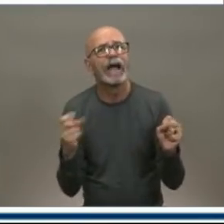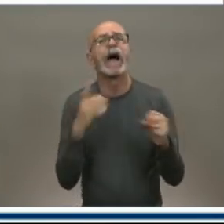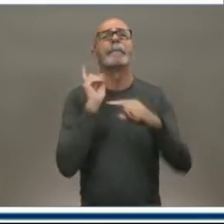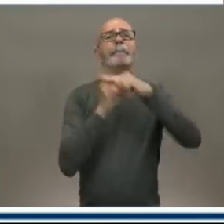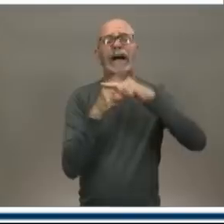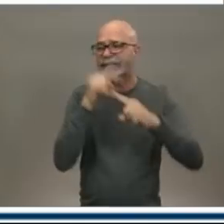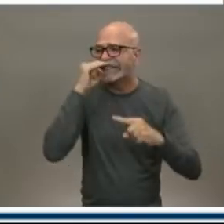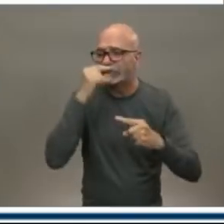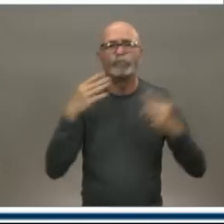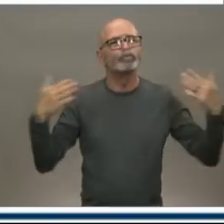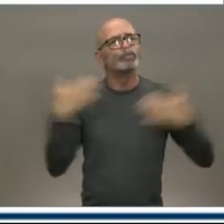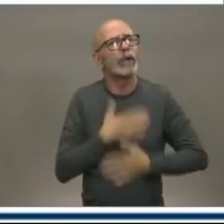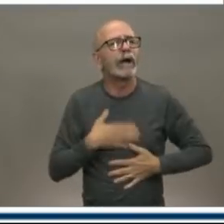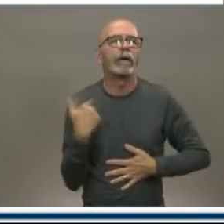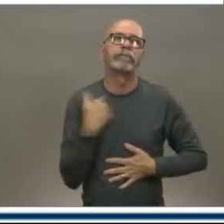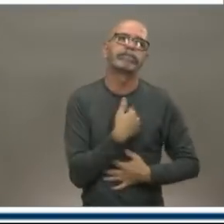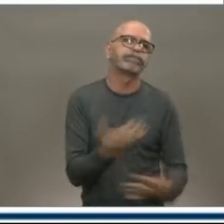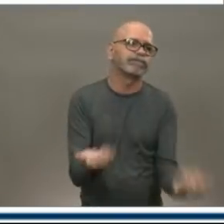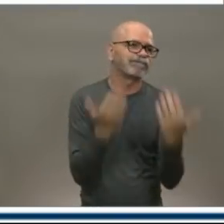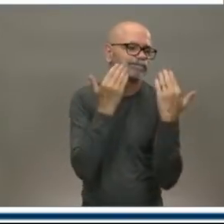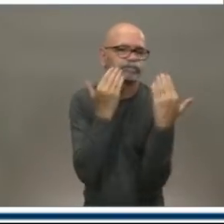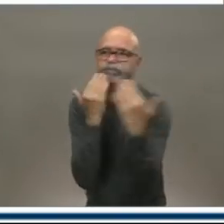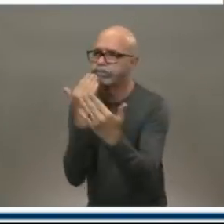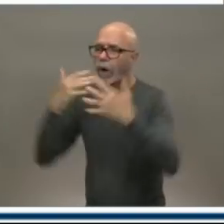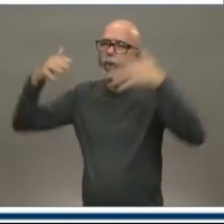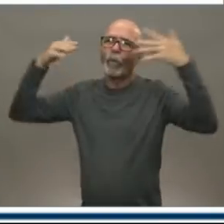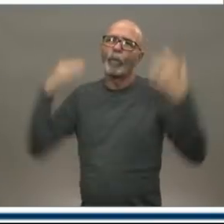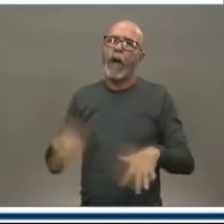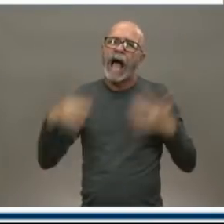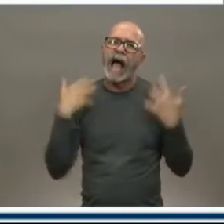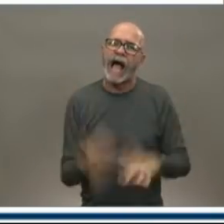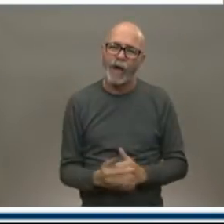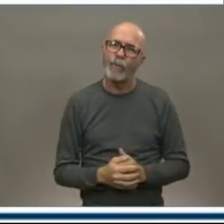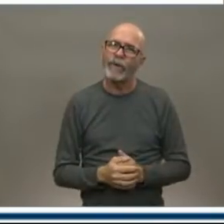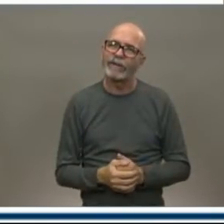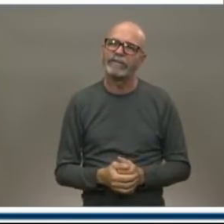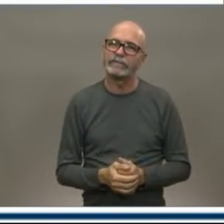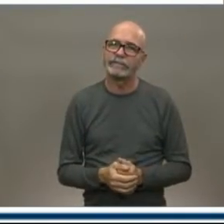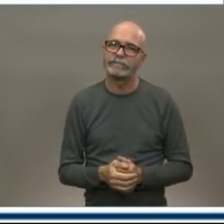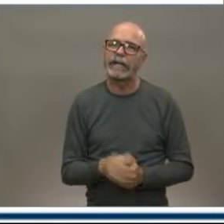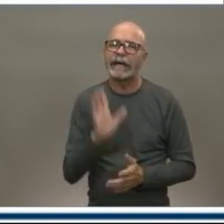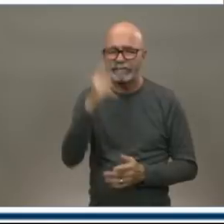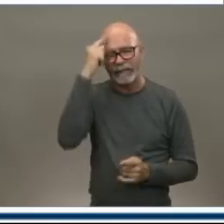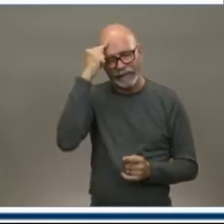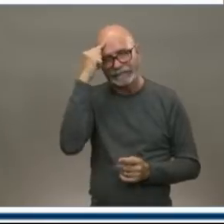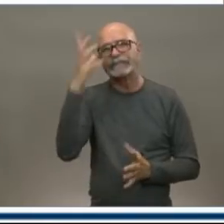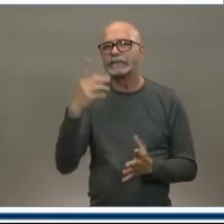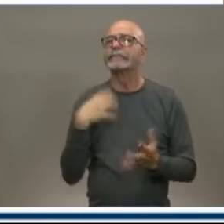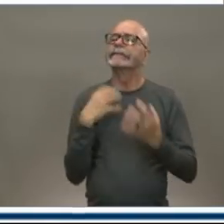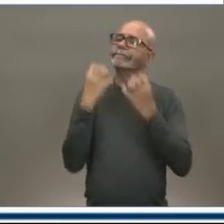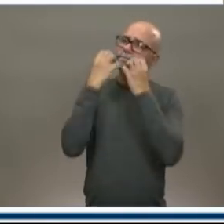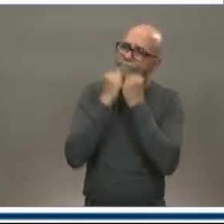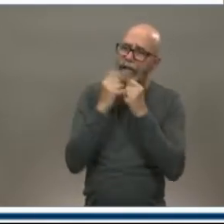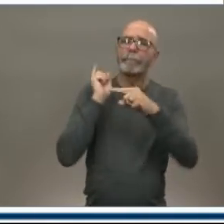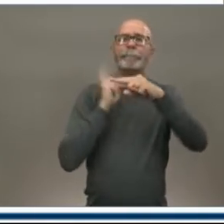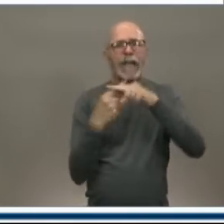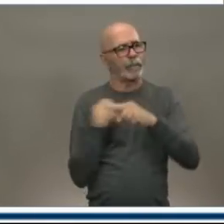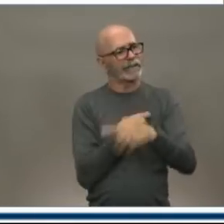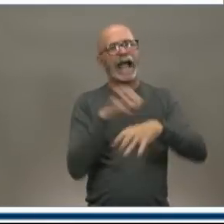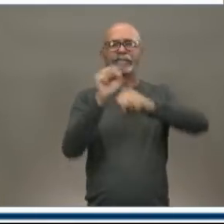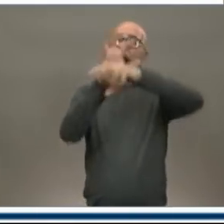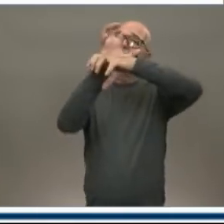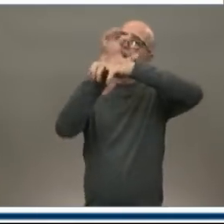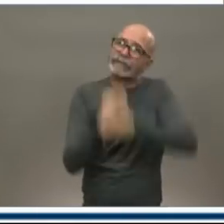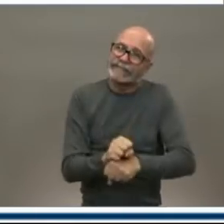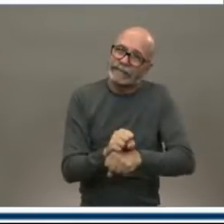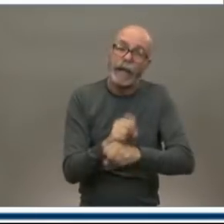you. I see this as a reminder that we can still keep our traditions alive while being safe, and we need to think about that as we move